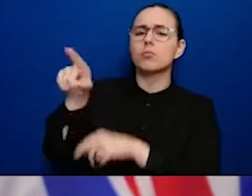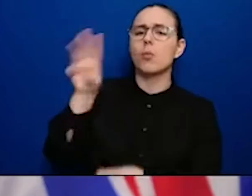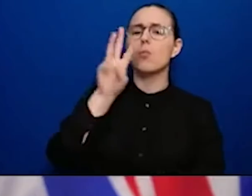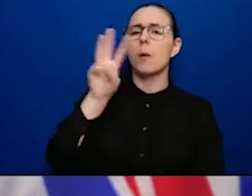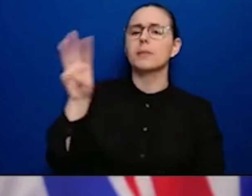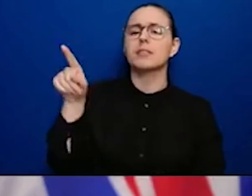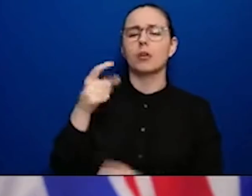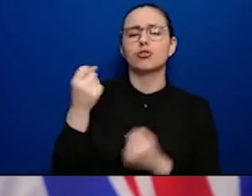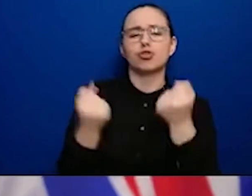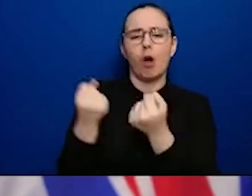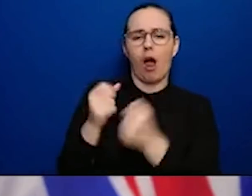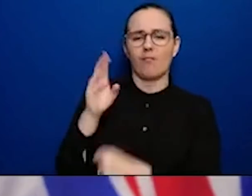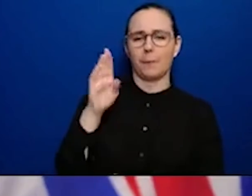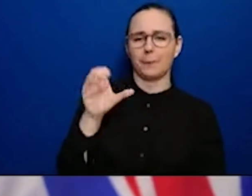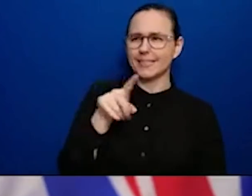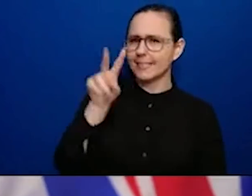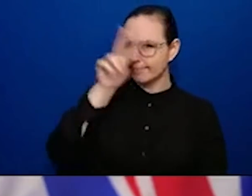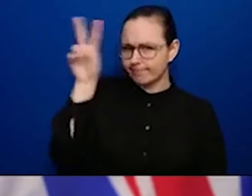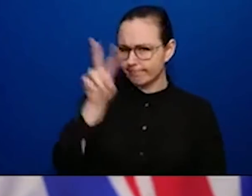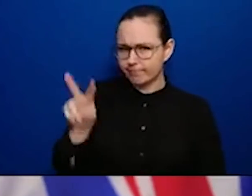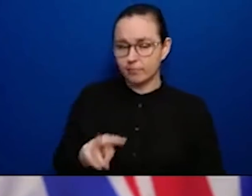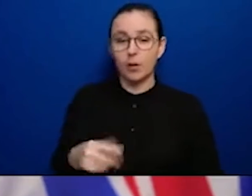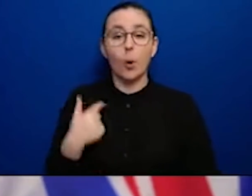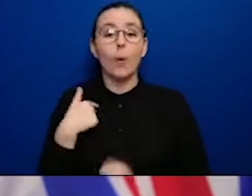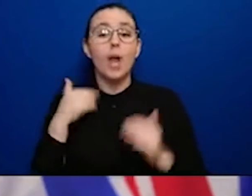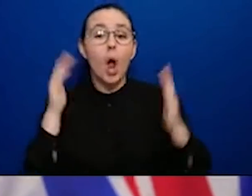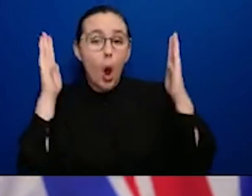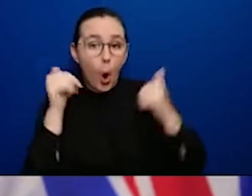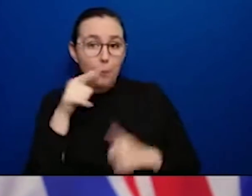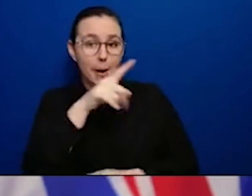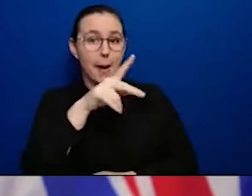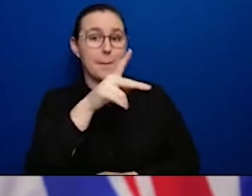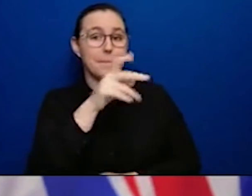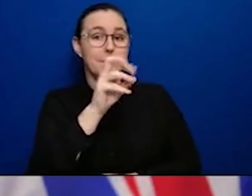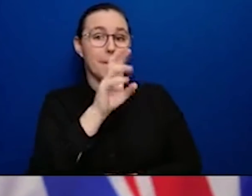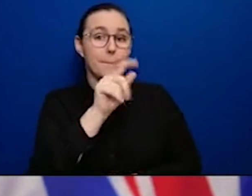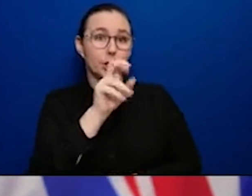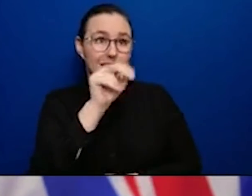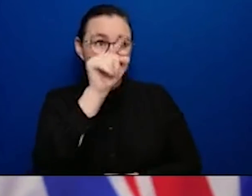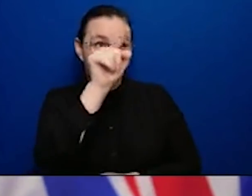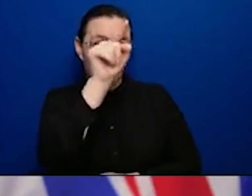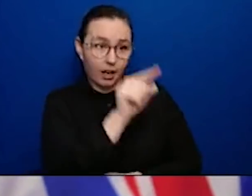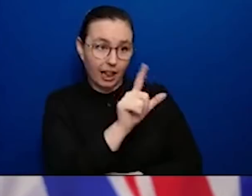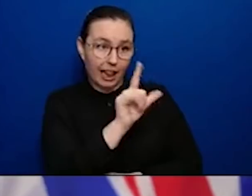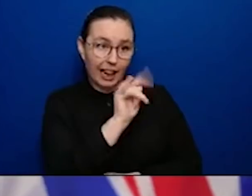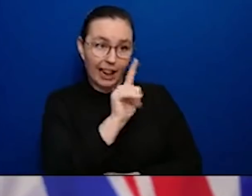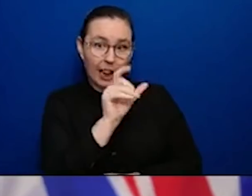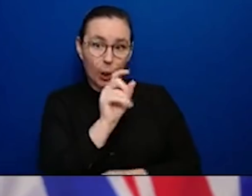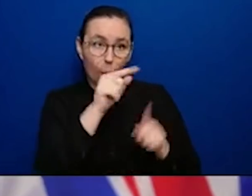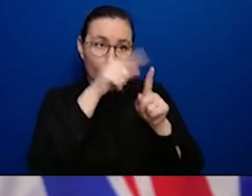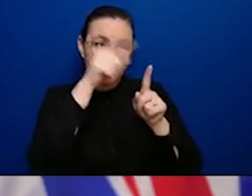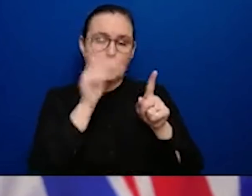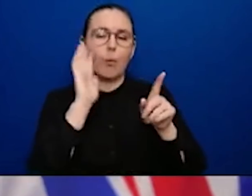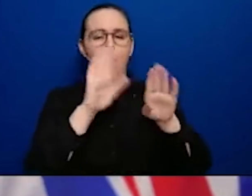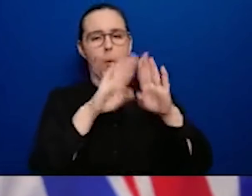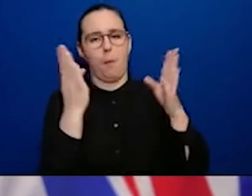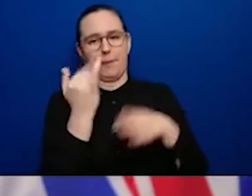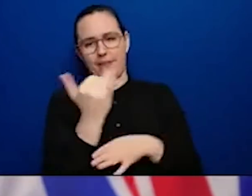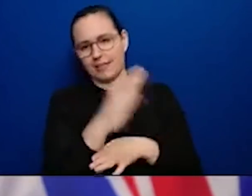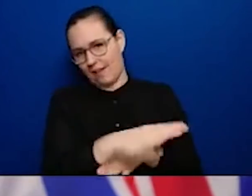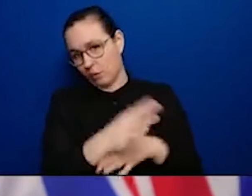chain. Of course, the Highway 7 to 3 connection is the main route for trucks to access the interior and the north. I remind all drivers